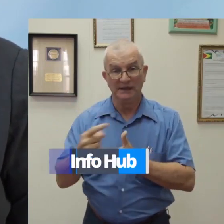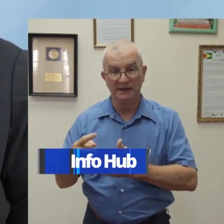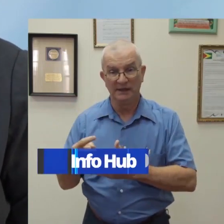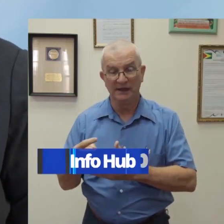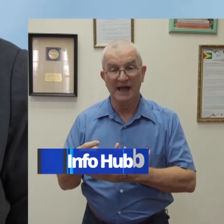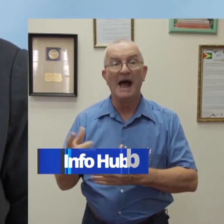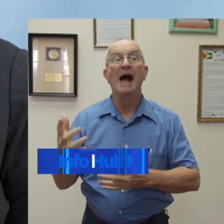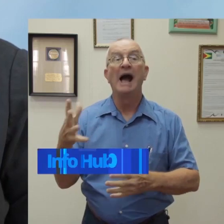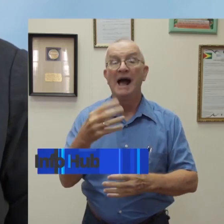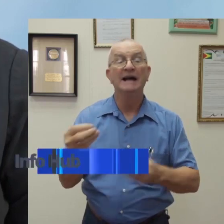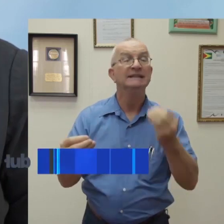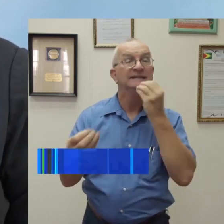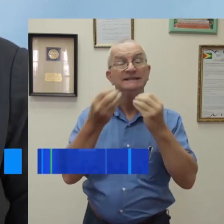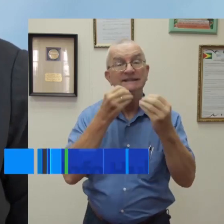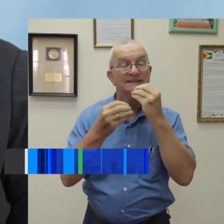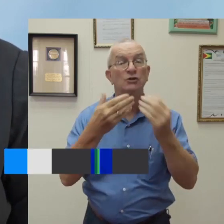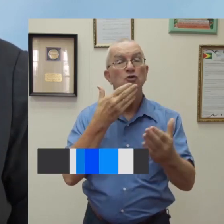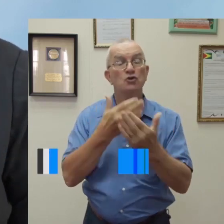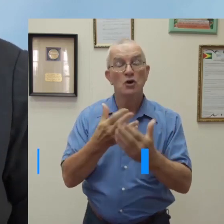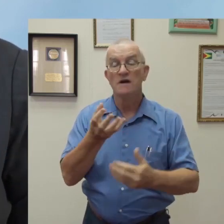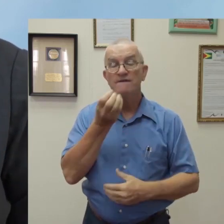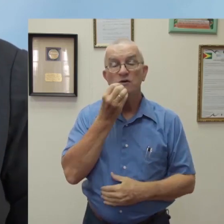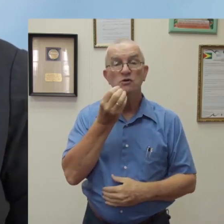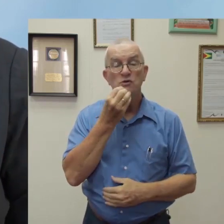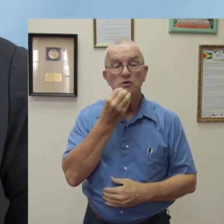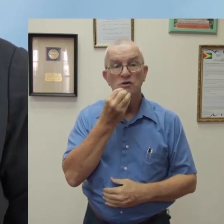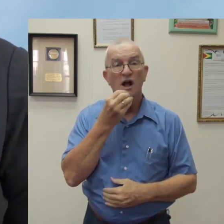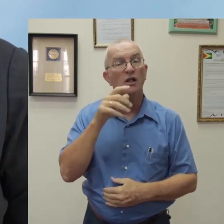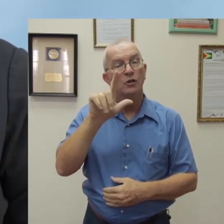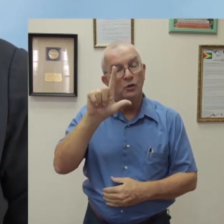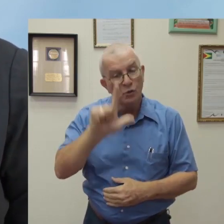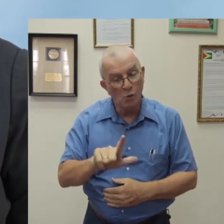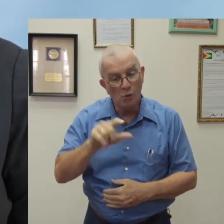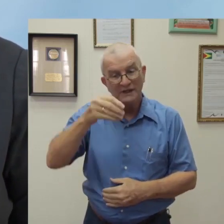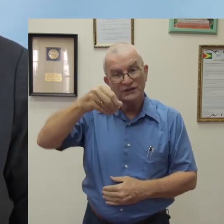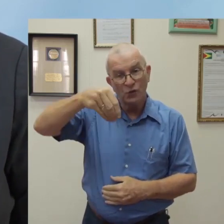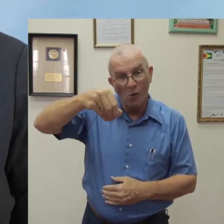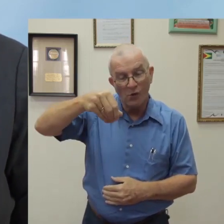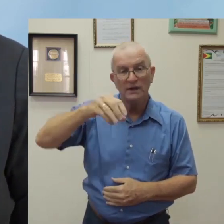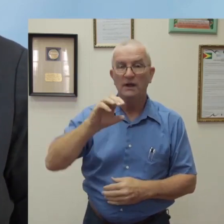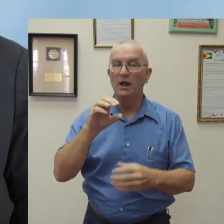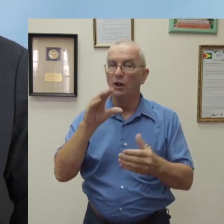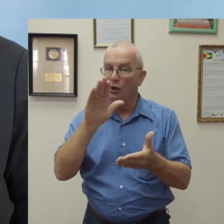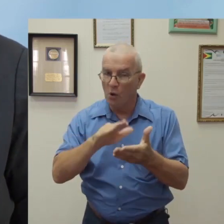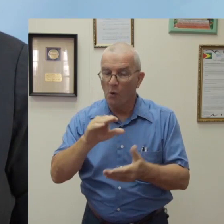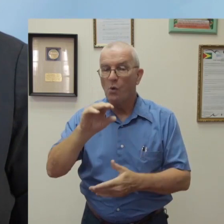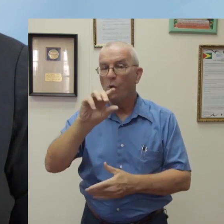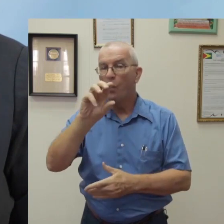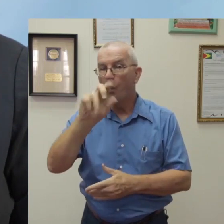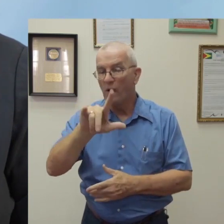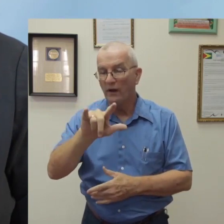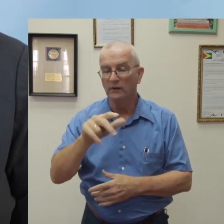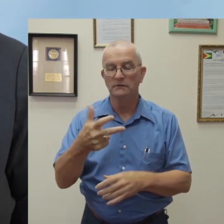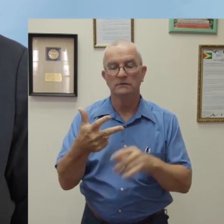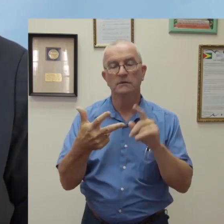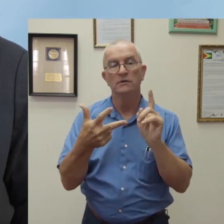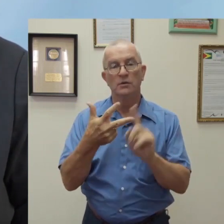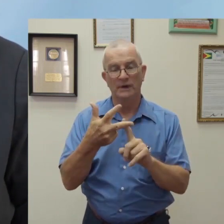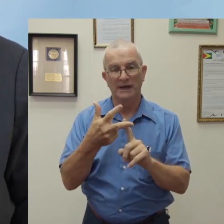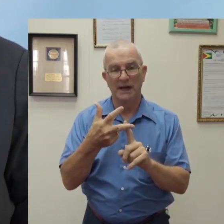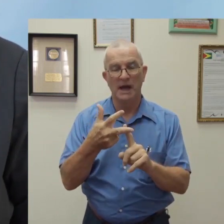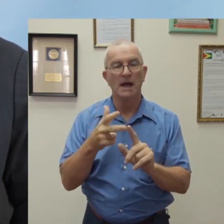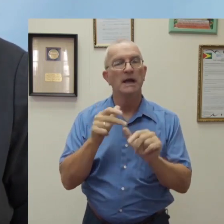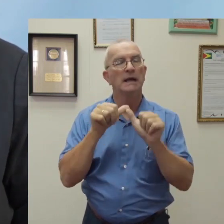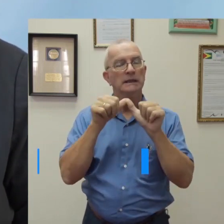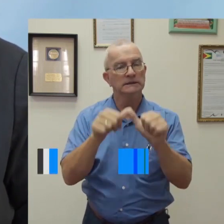a balanced diet, low in salt and oils. 3, keep